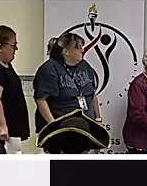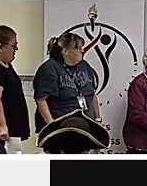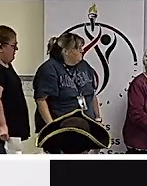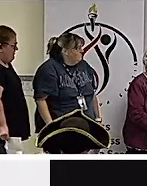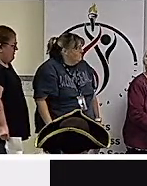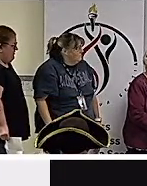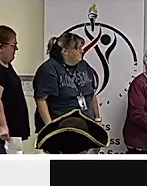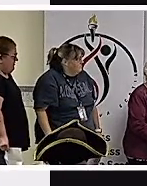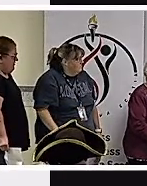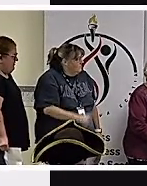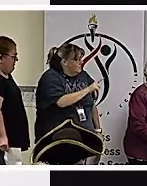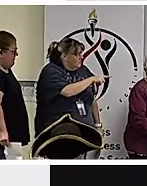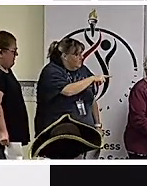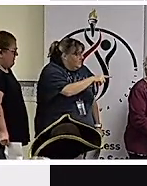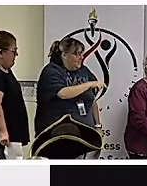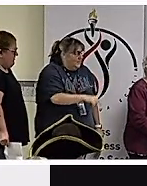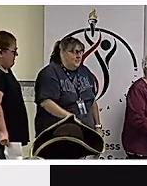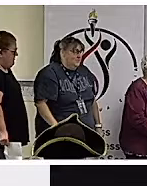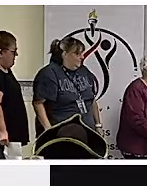I've got a mouse too.